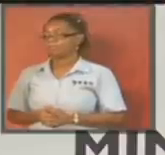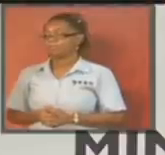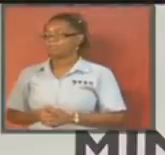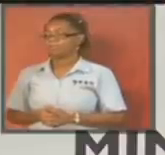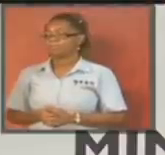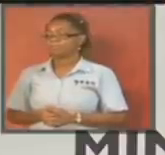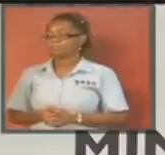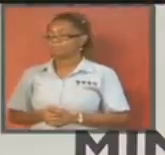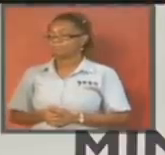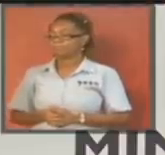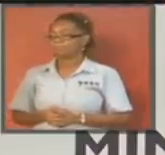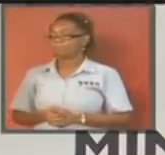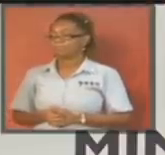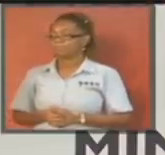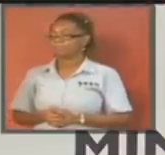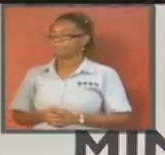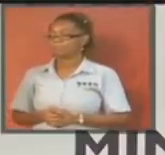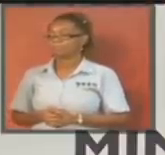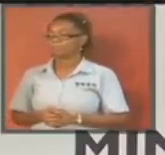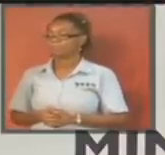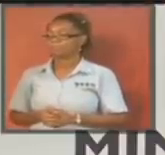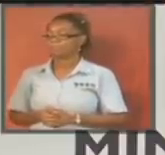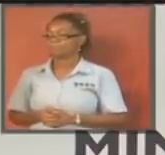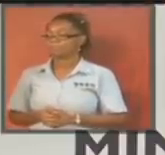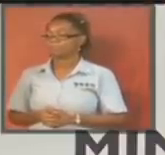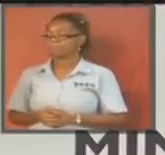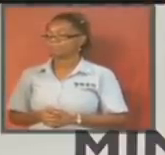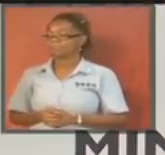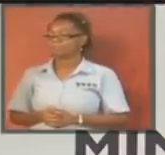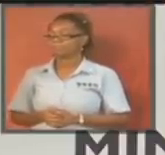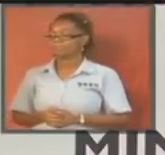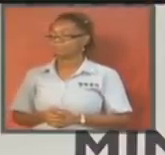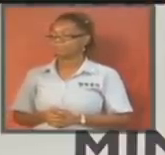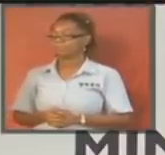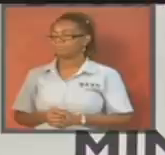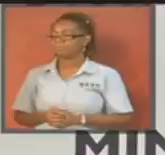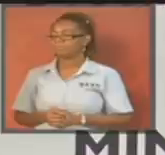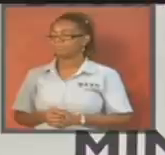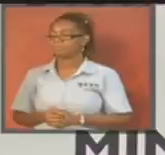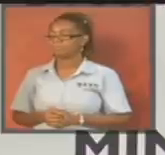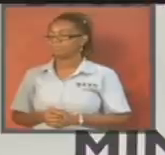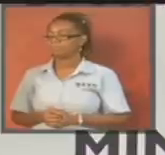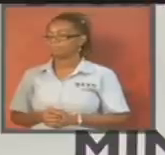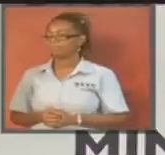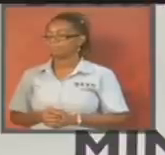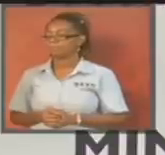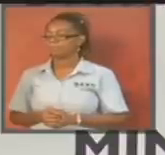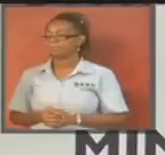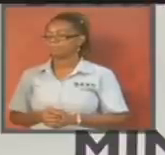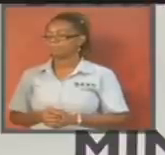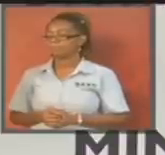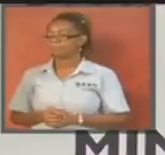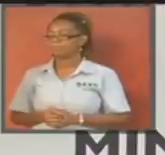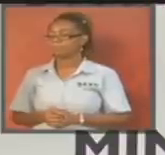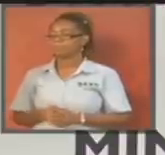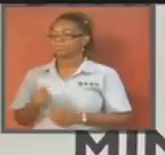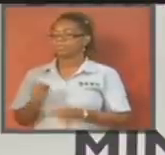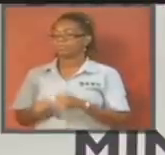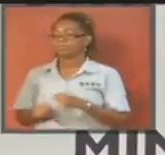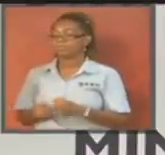arises if it's a voluntary process. In terms of the layman being able to prove, I don't think that the layman should try to prove whether a